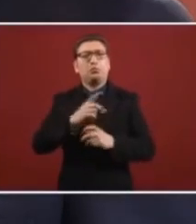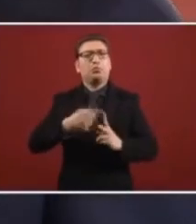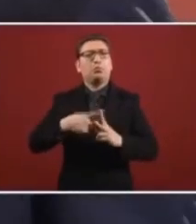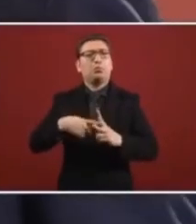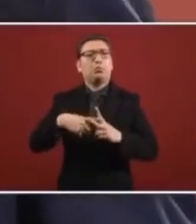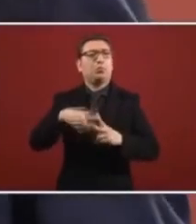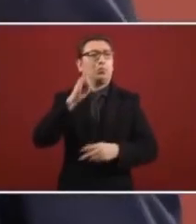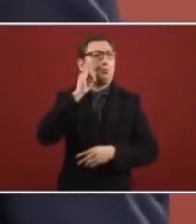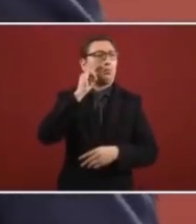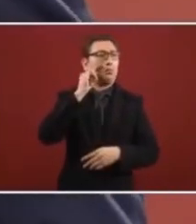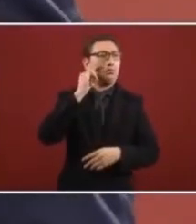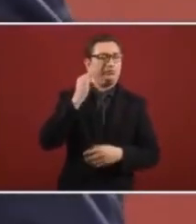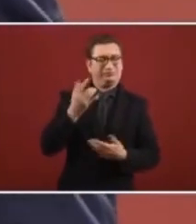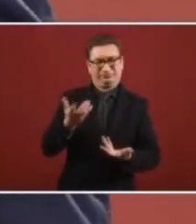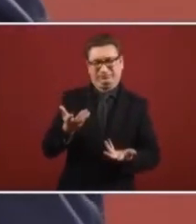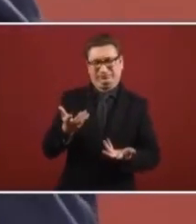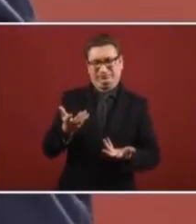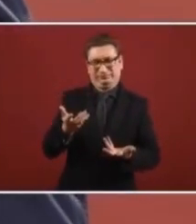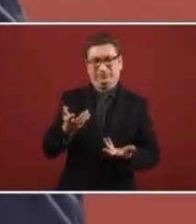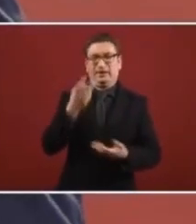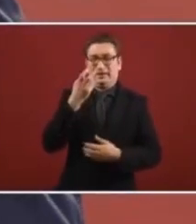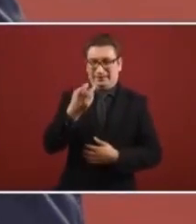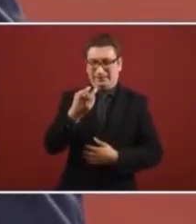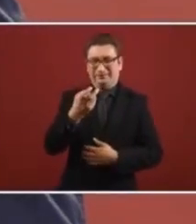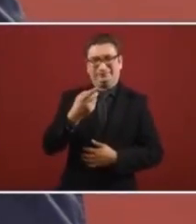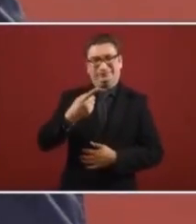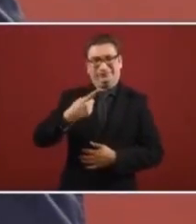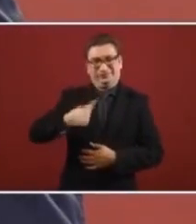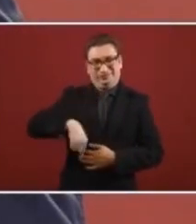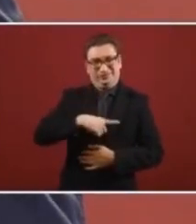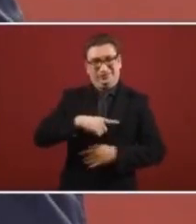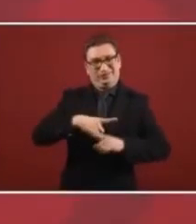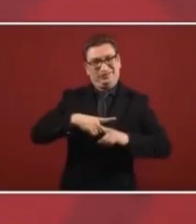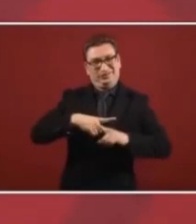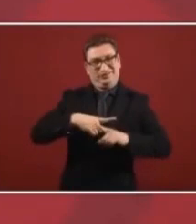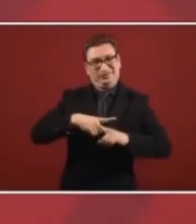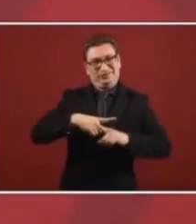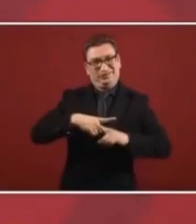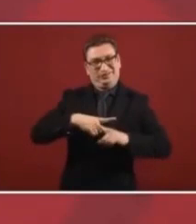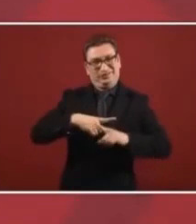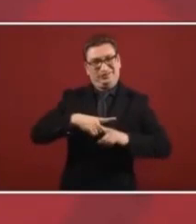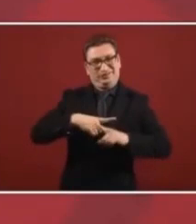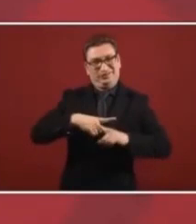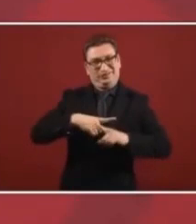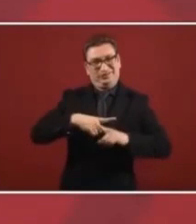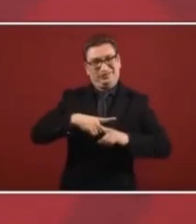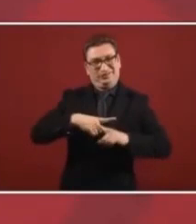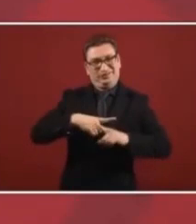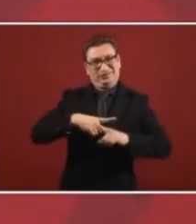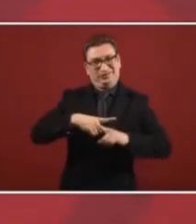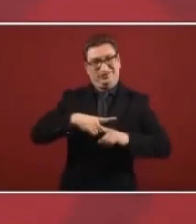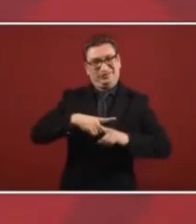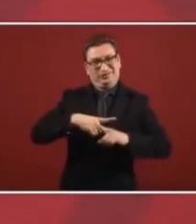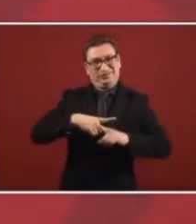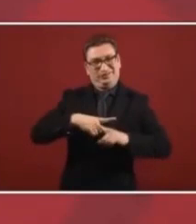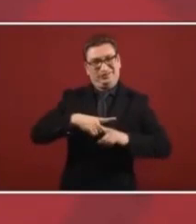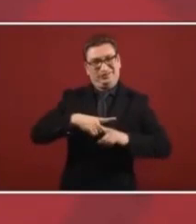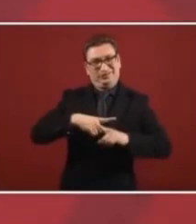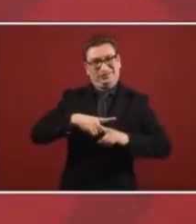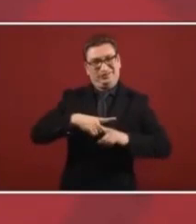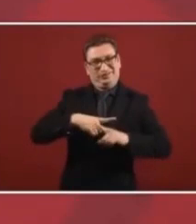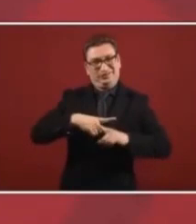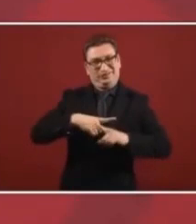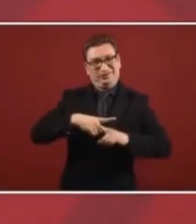Y sin embargo, a nosotros que detuvimos esa caída, But on the other hand, we